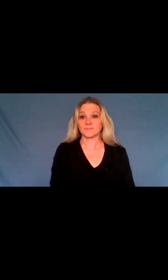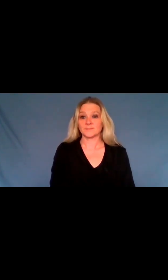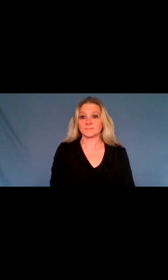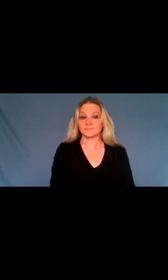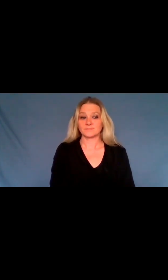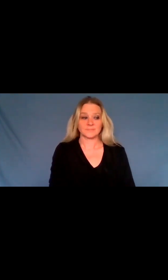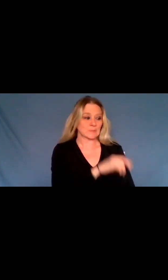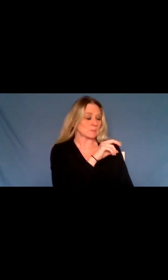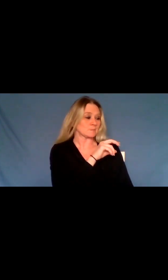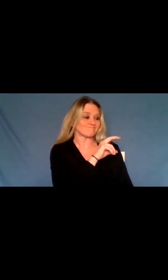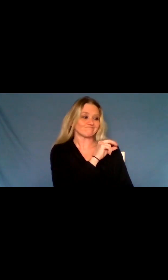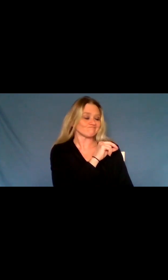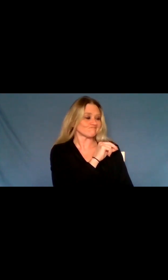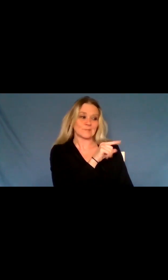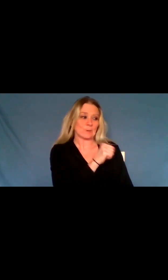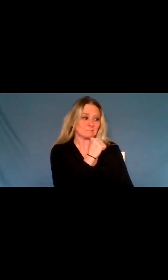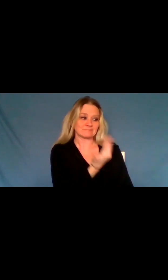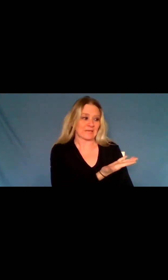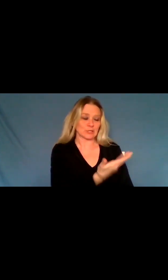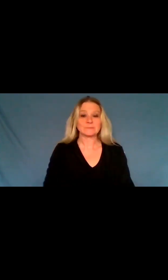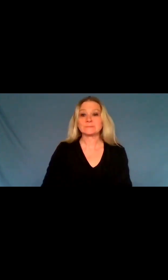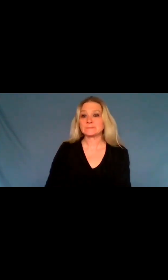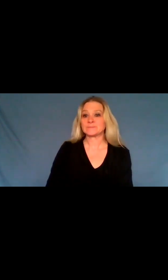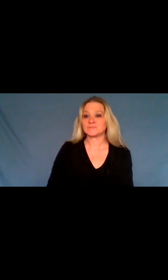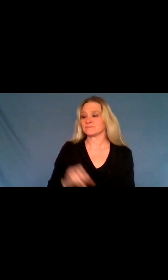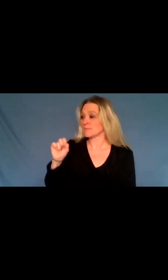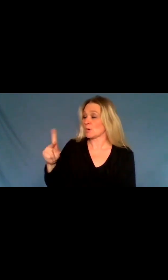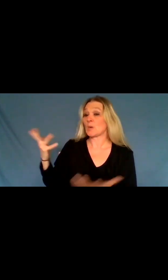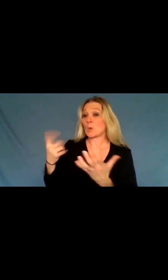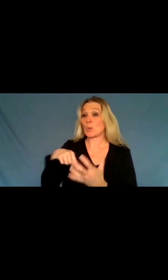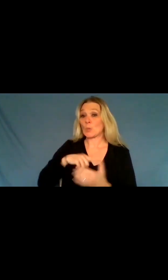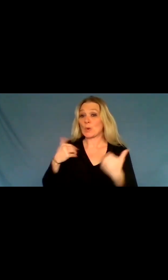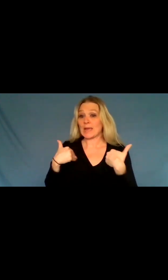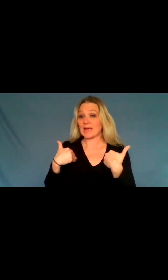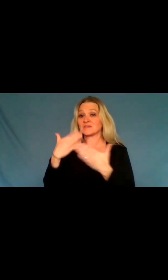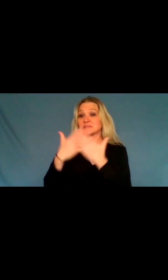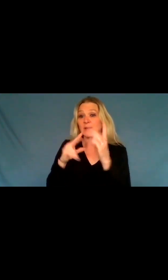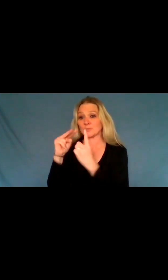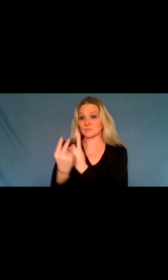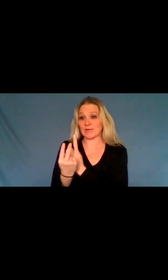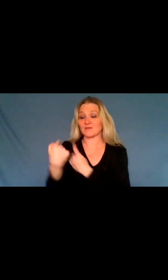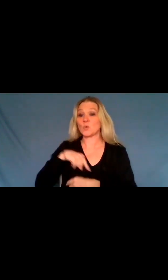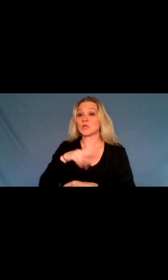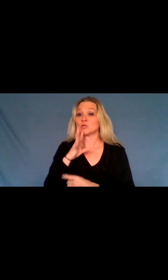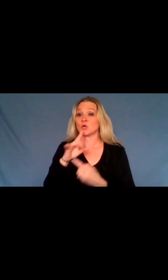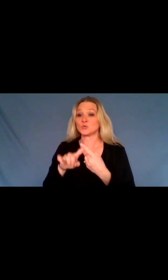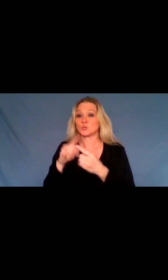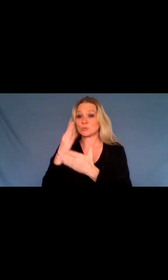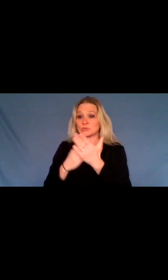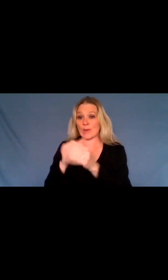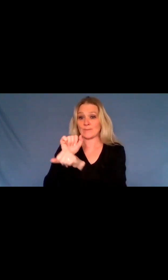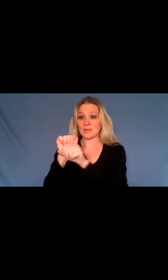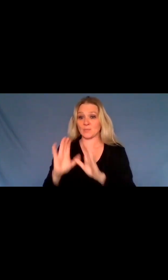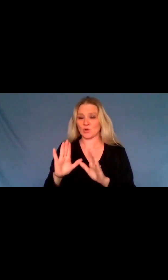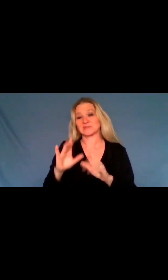No, Eric is not here either, Teresa. Okay. Well, we do have some perspective. We did speak to some employers